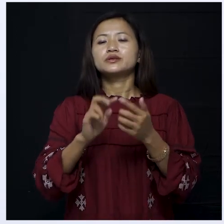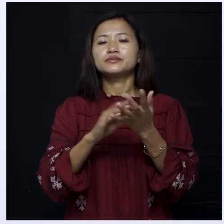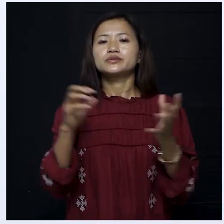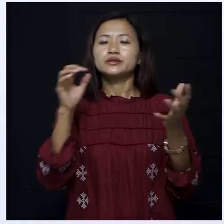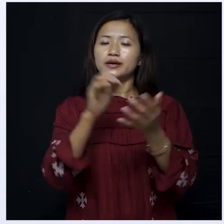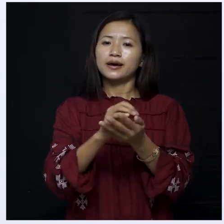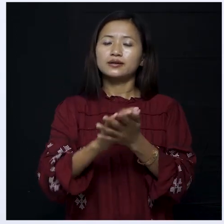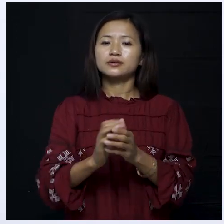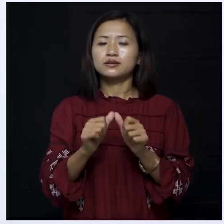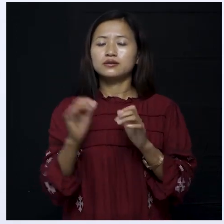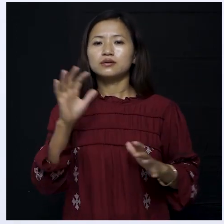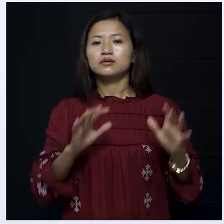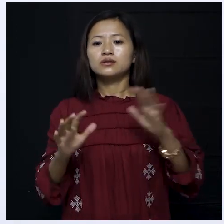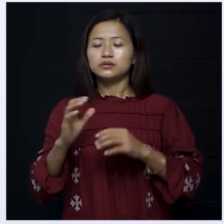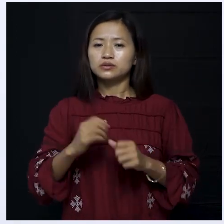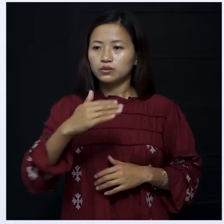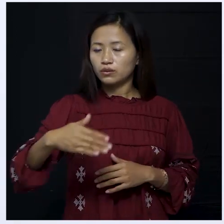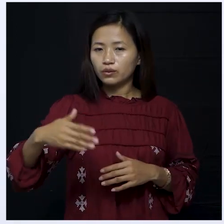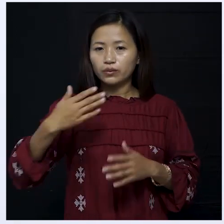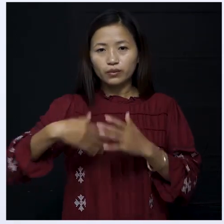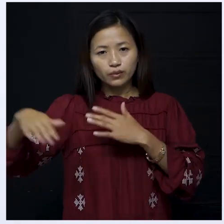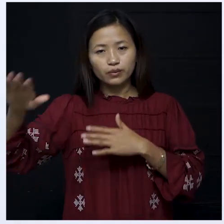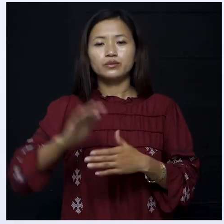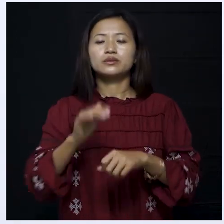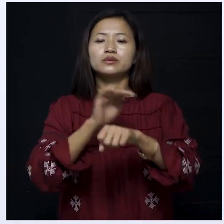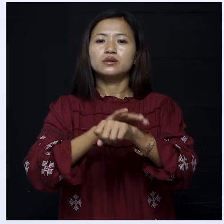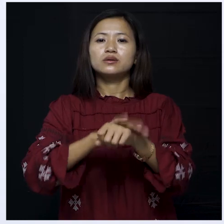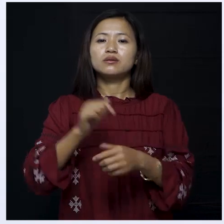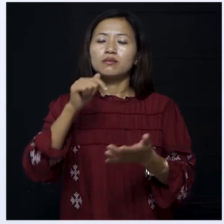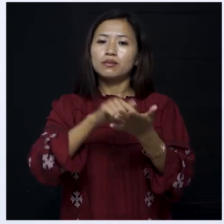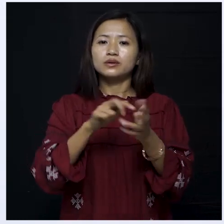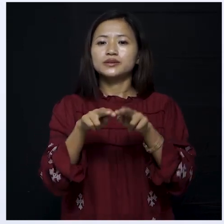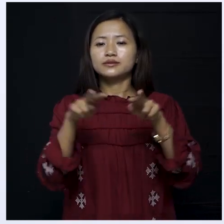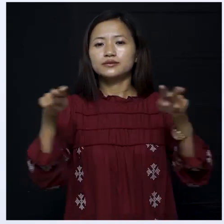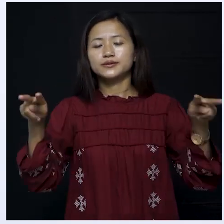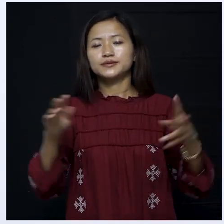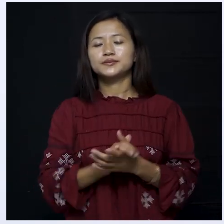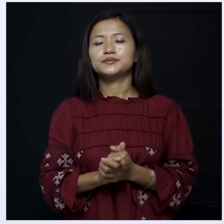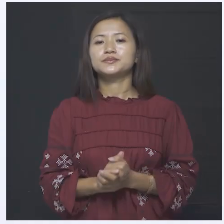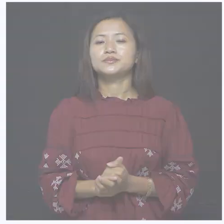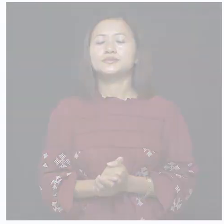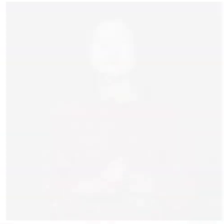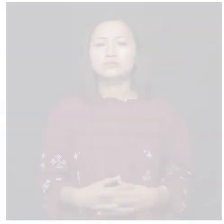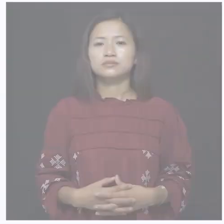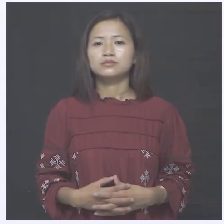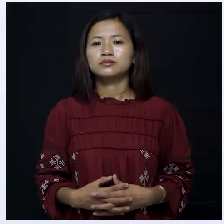the action would be going on. So there is that marked difference.